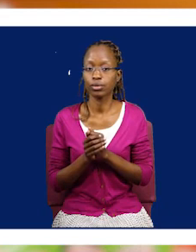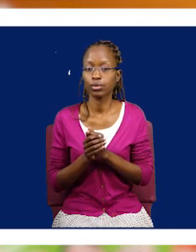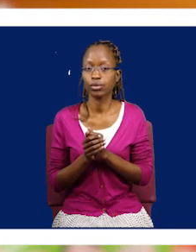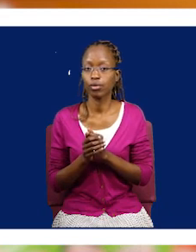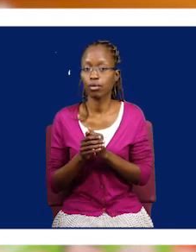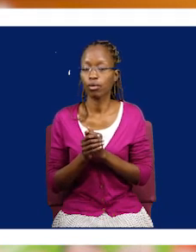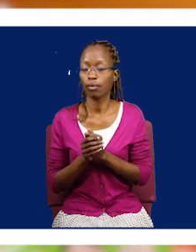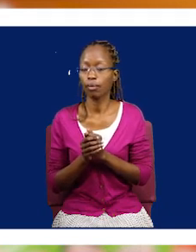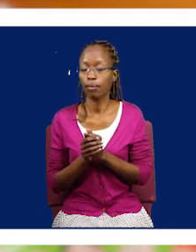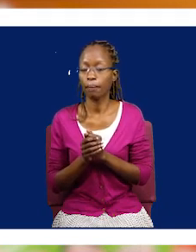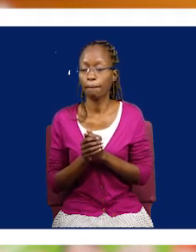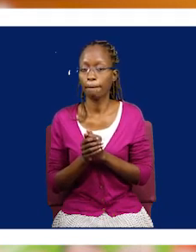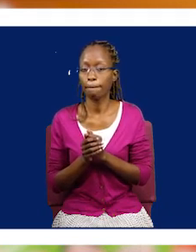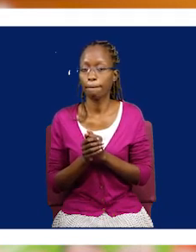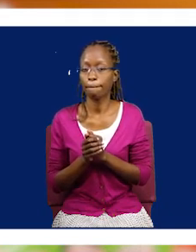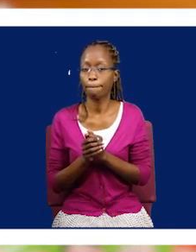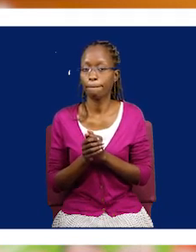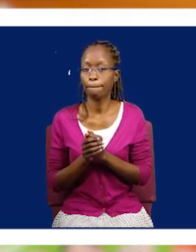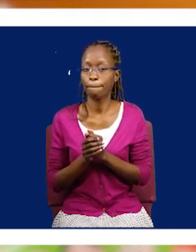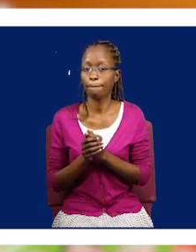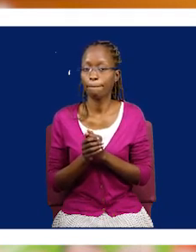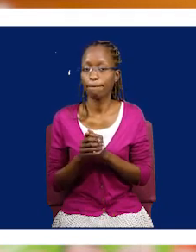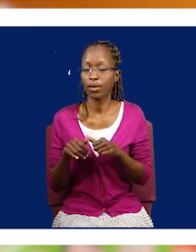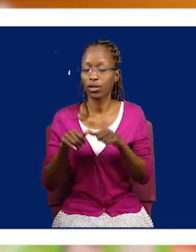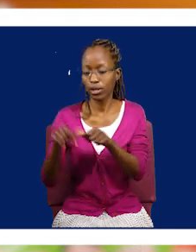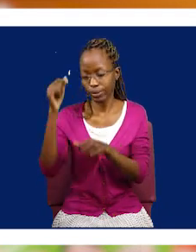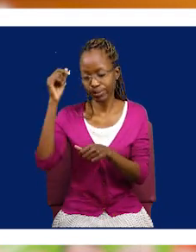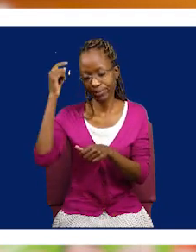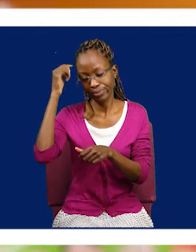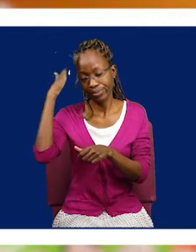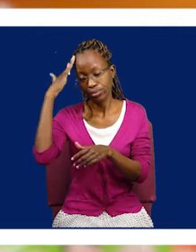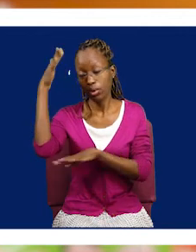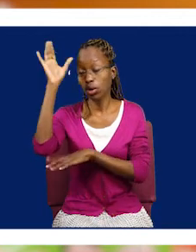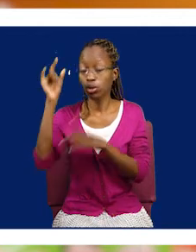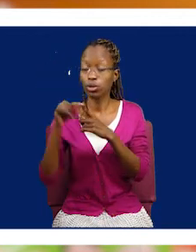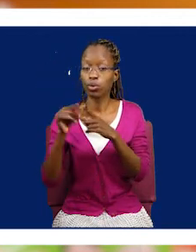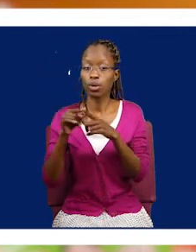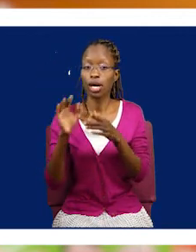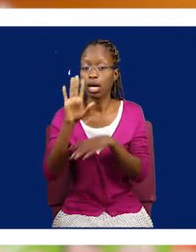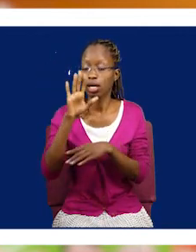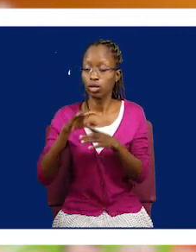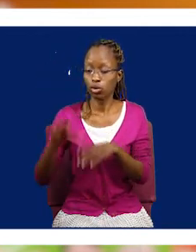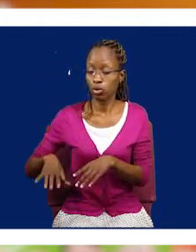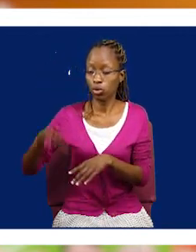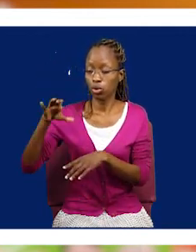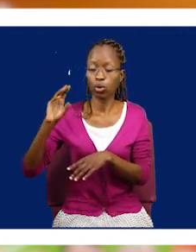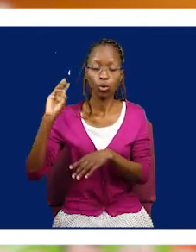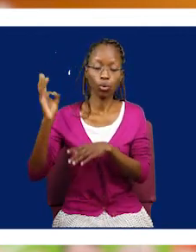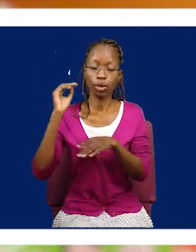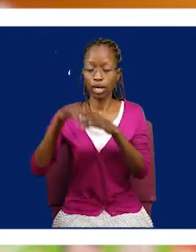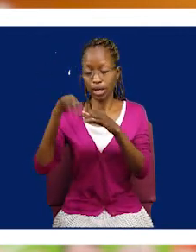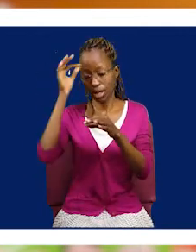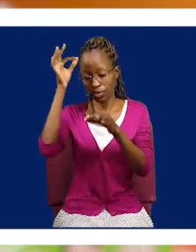That's Mark chapter 16, verse 15. Keep on memorizing the word of God and you will grow in the